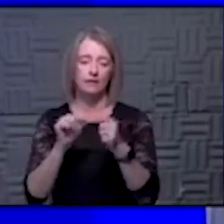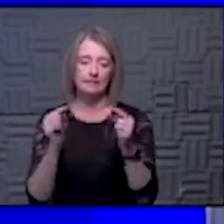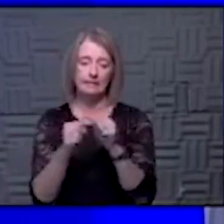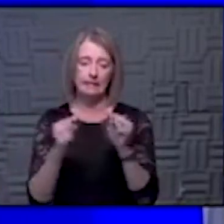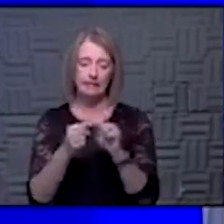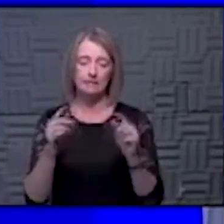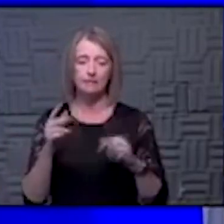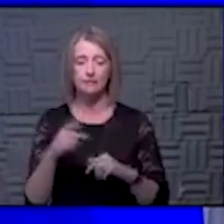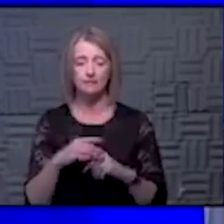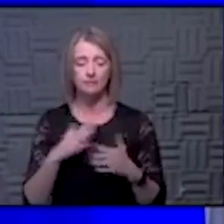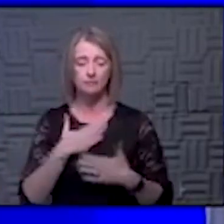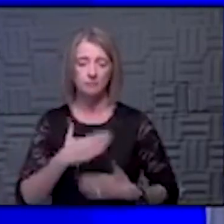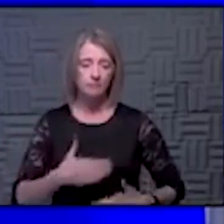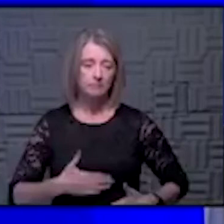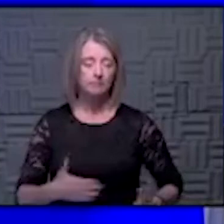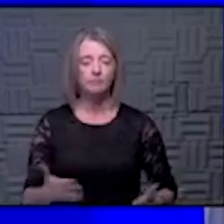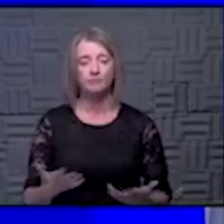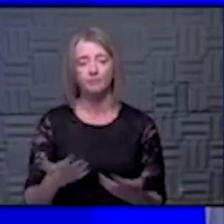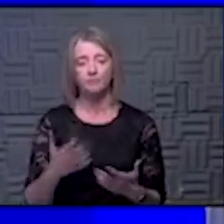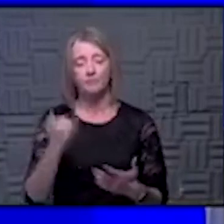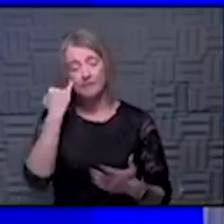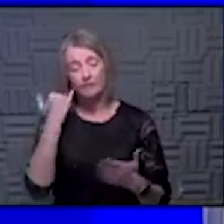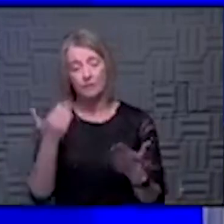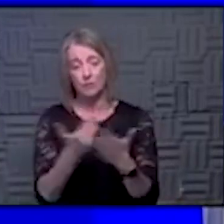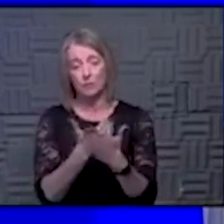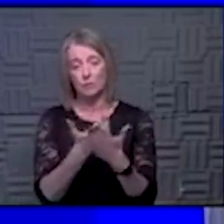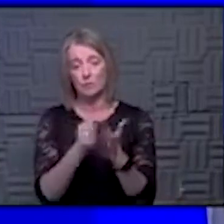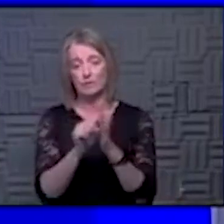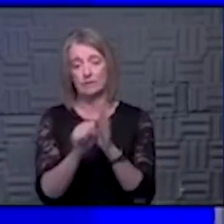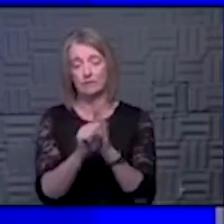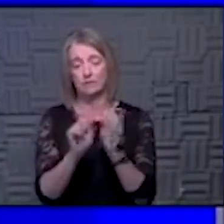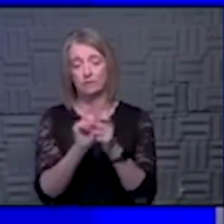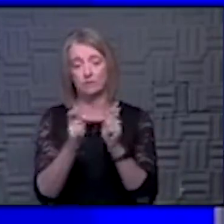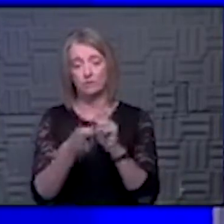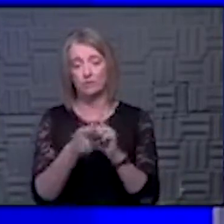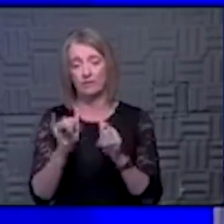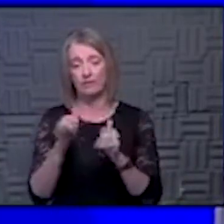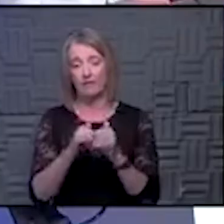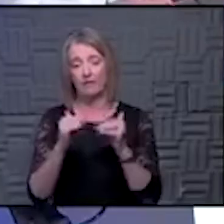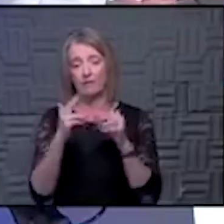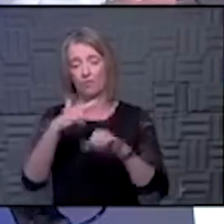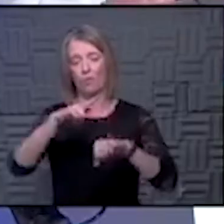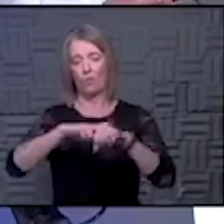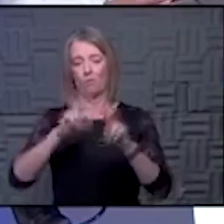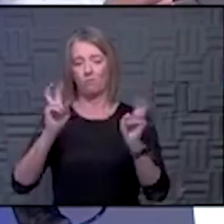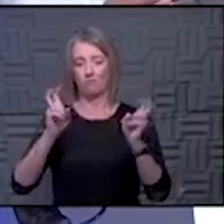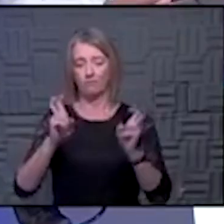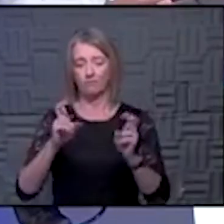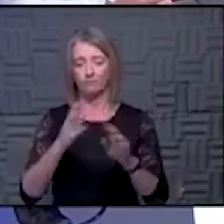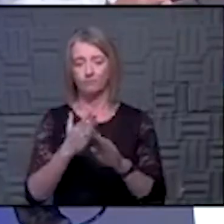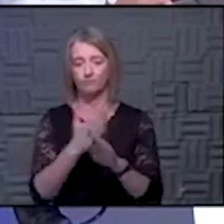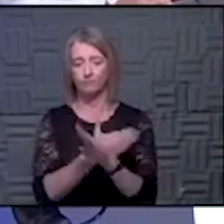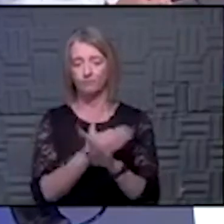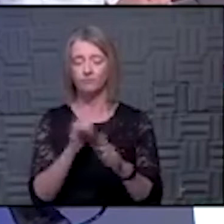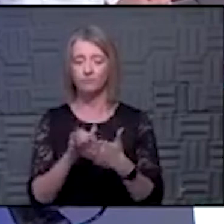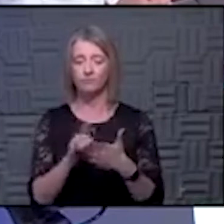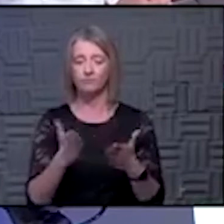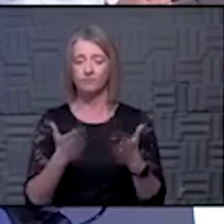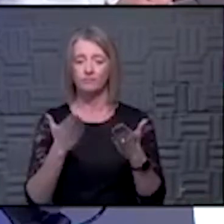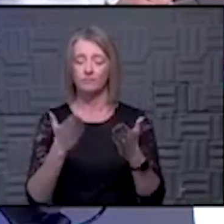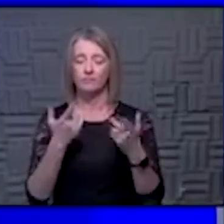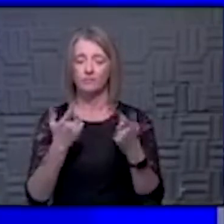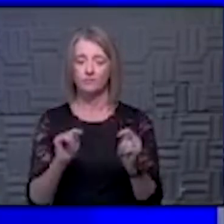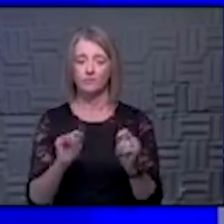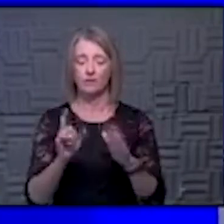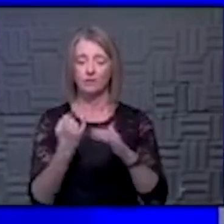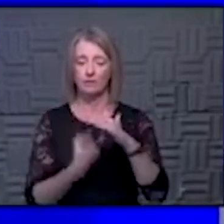that you have. So just looking at if there are any new symptoms or a change in the baseline. And in the meantime, I would definitely suggest trying